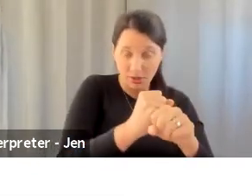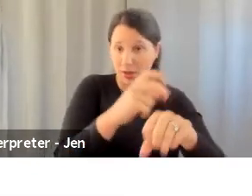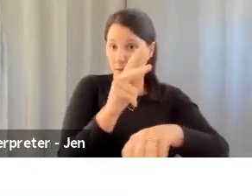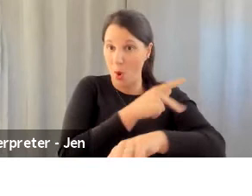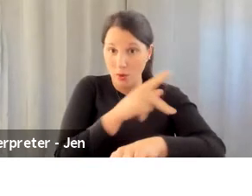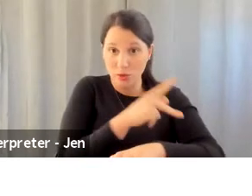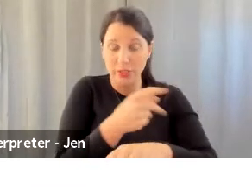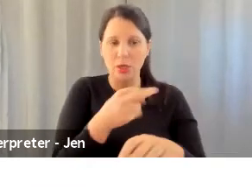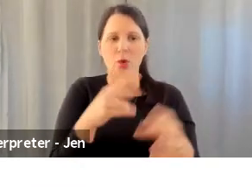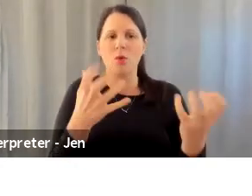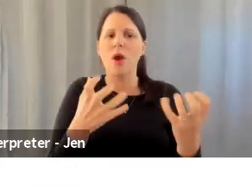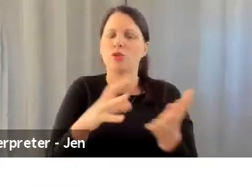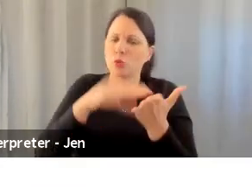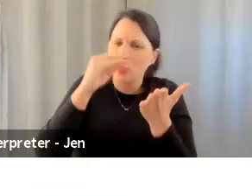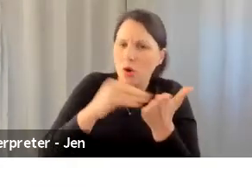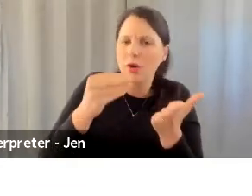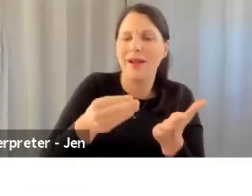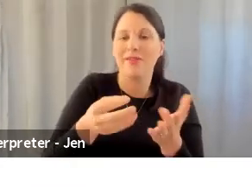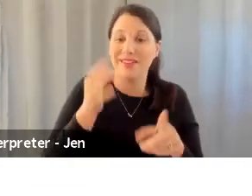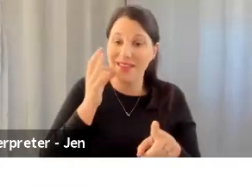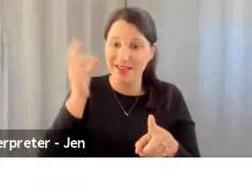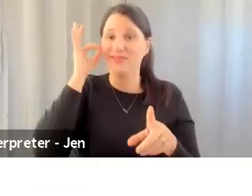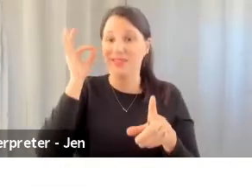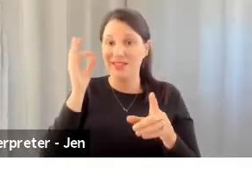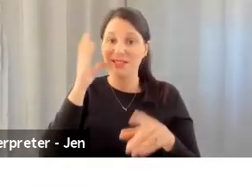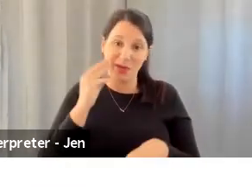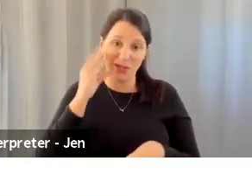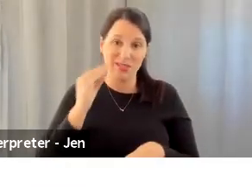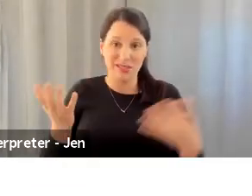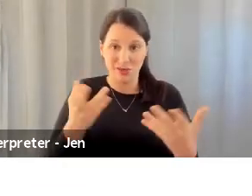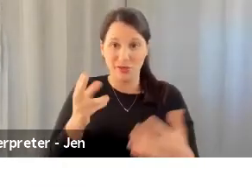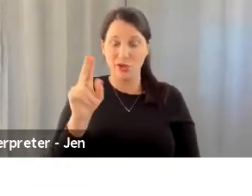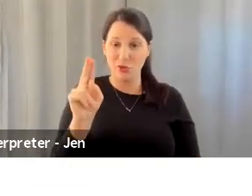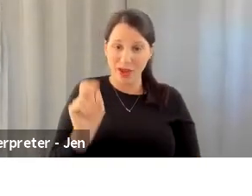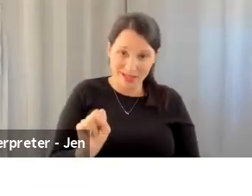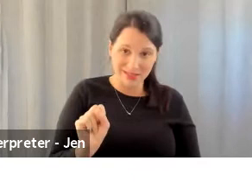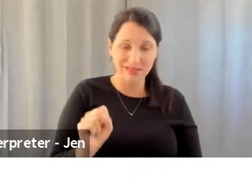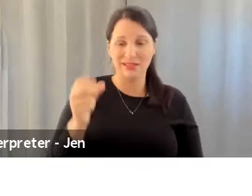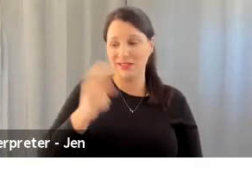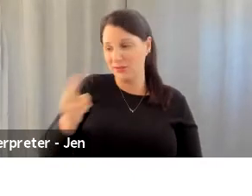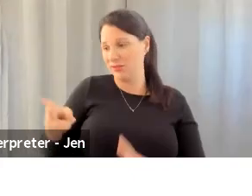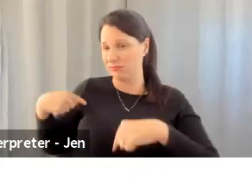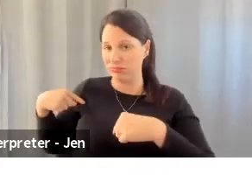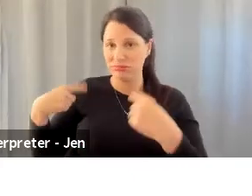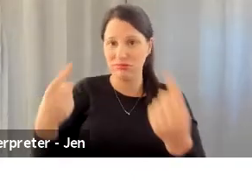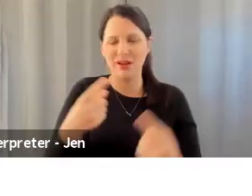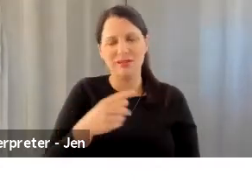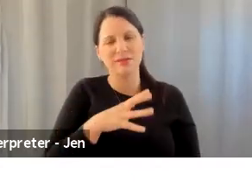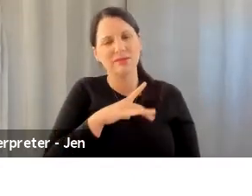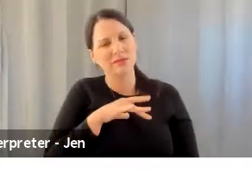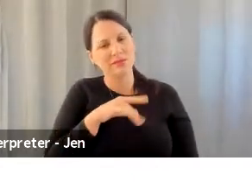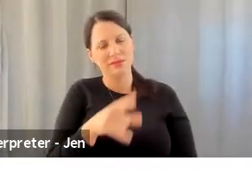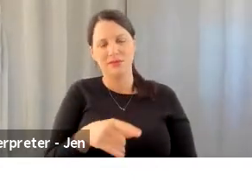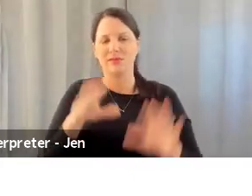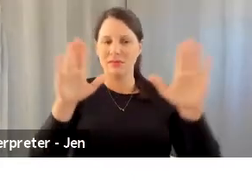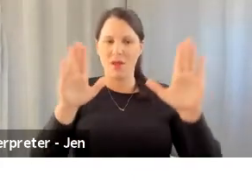history and all of those things, this is going to be an awesome event for you to take part in. We're giving away free copies of the